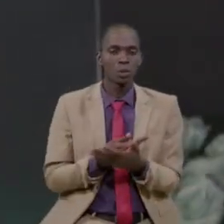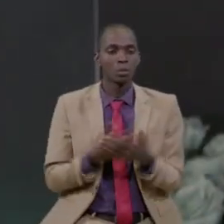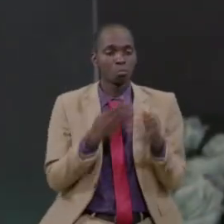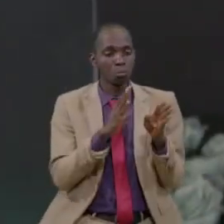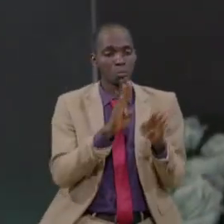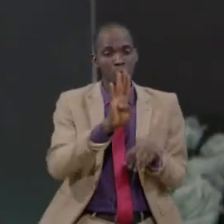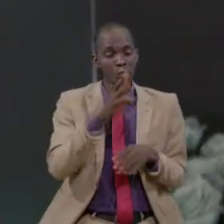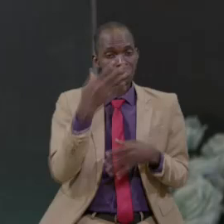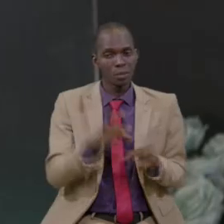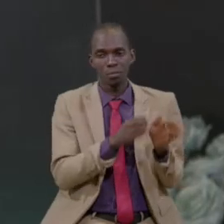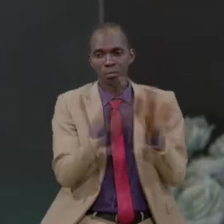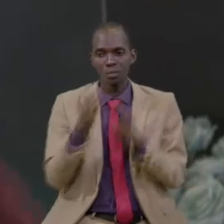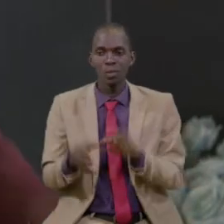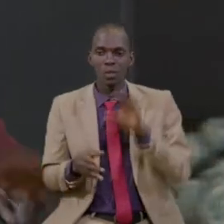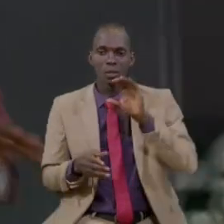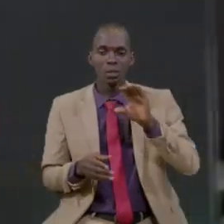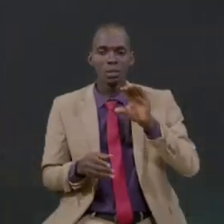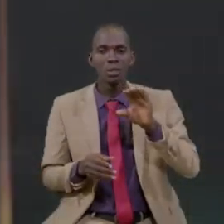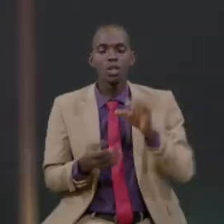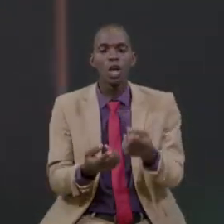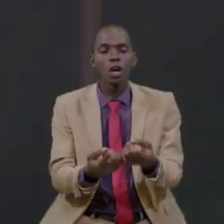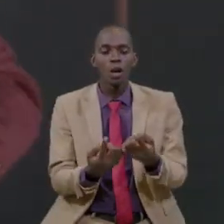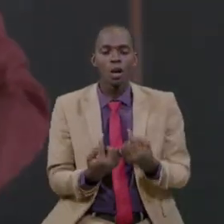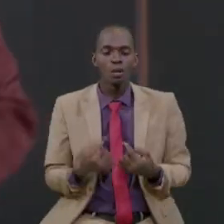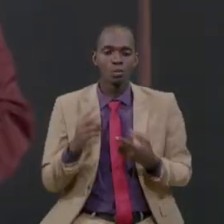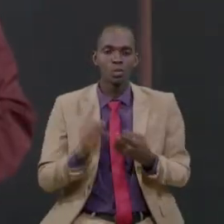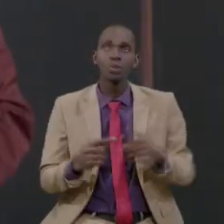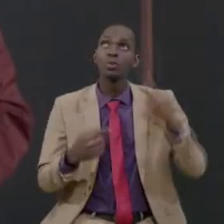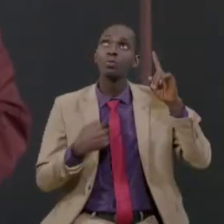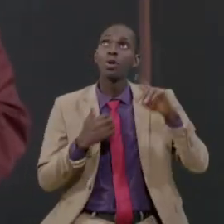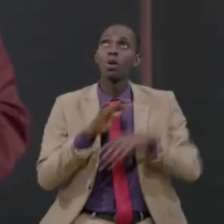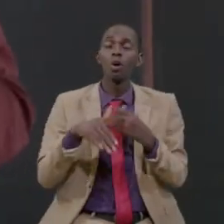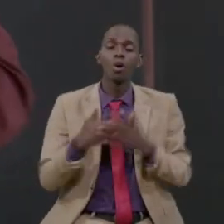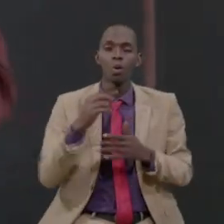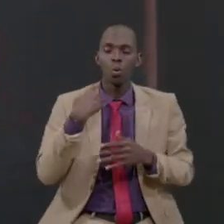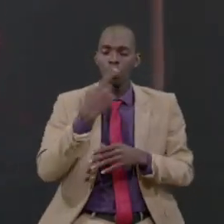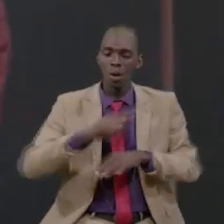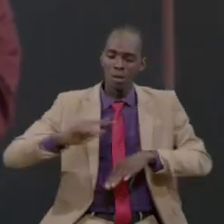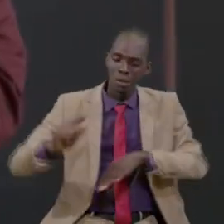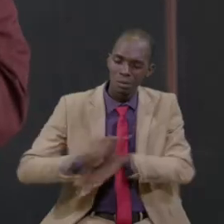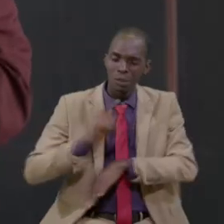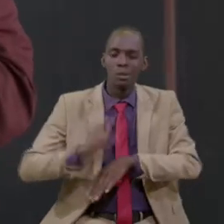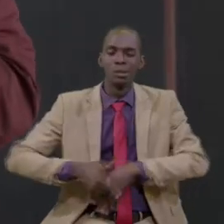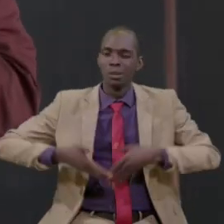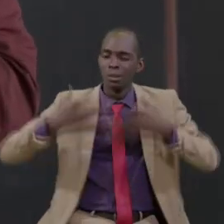that labor and are heavy laden, and I will give you rest. What if these people did